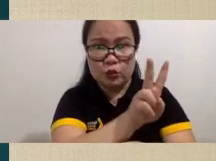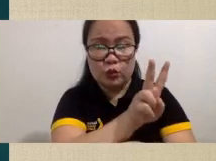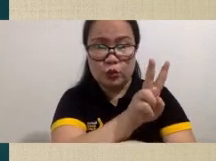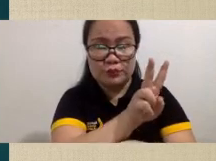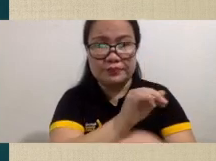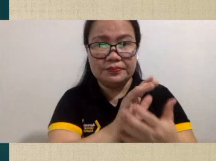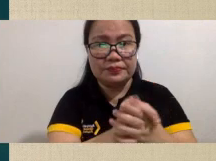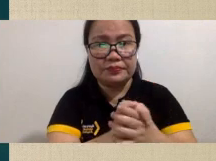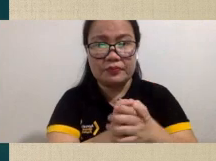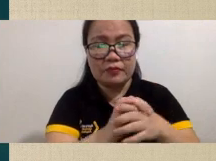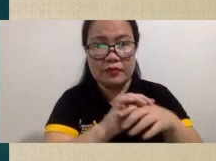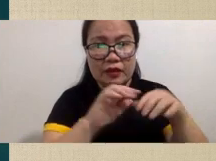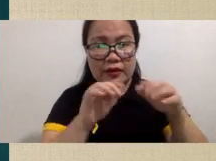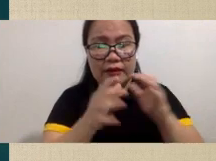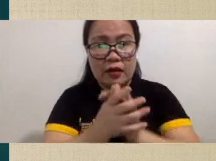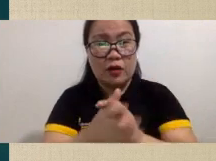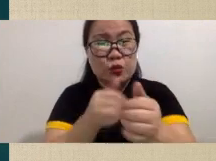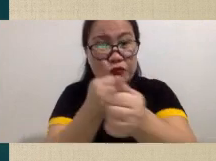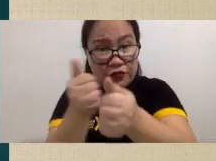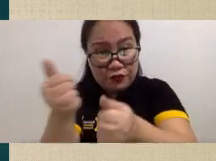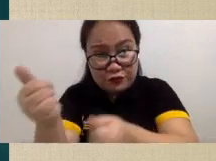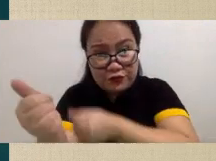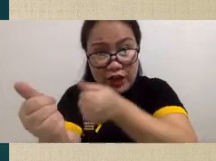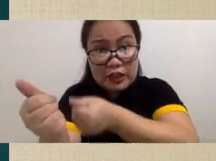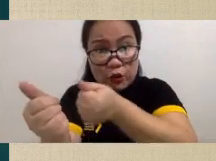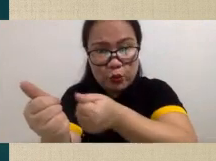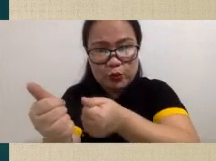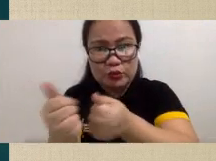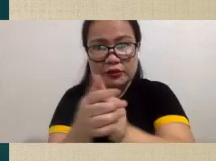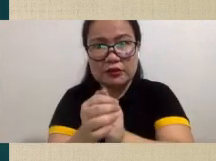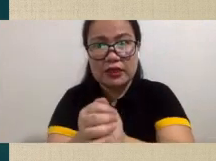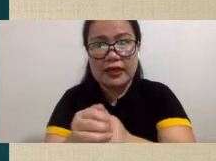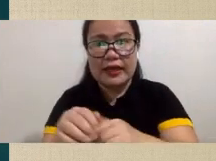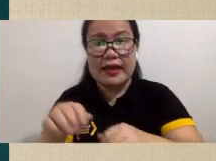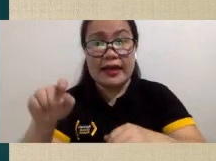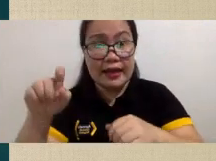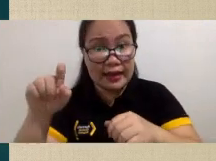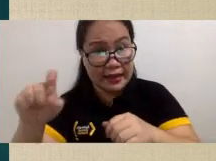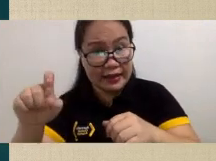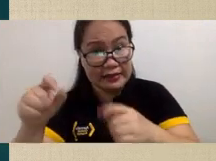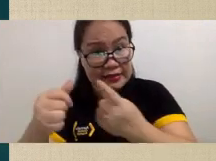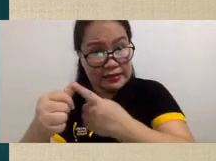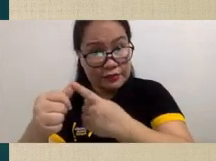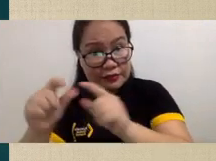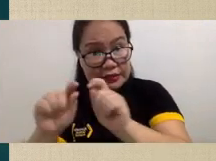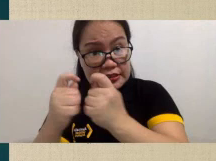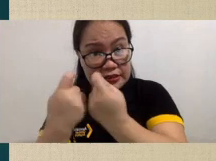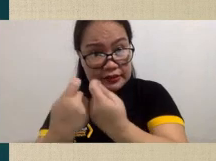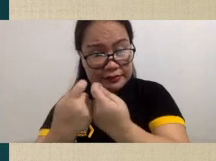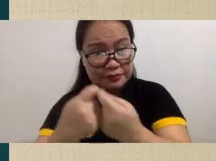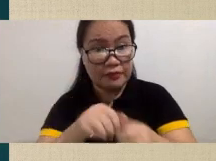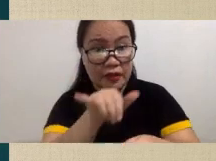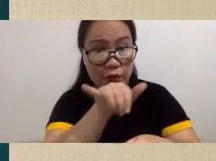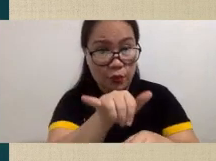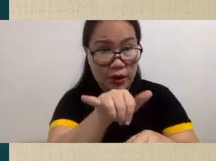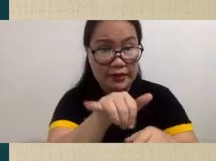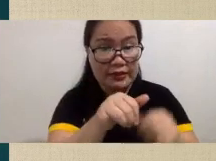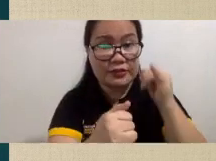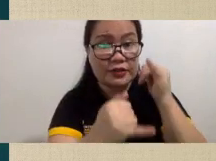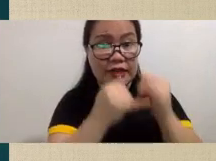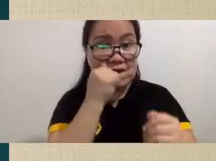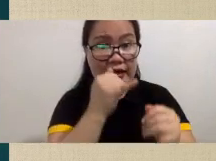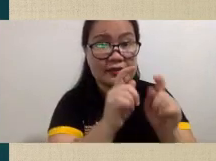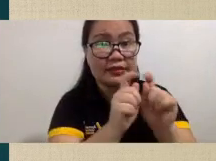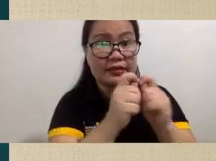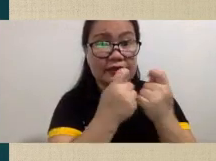square of your last term. So, ito lang ang susundan. Again, x refers to your first term, y